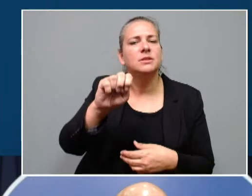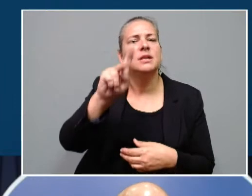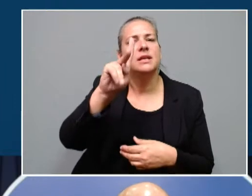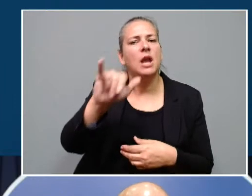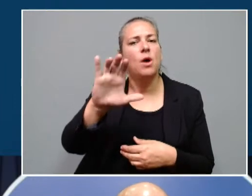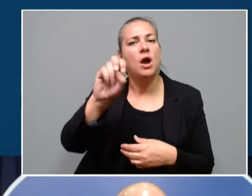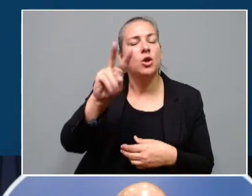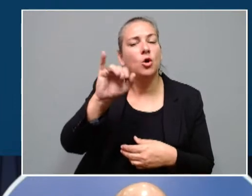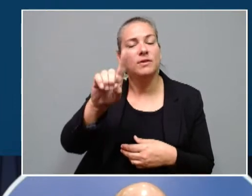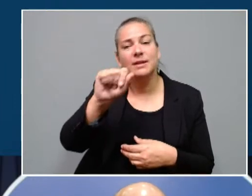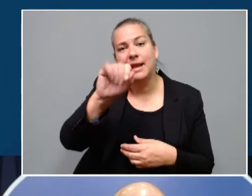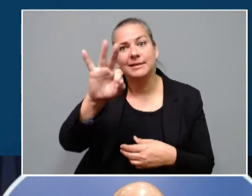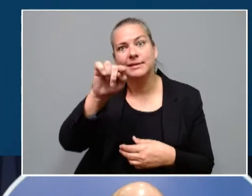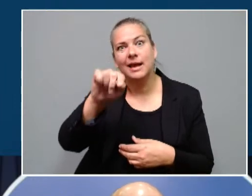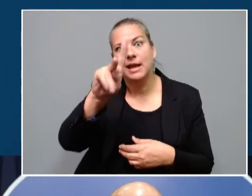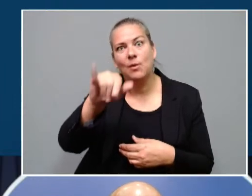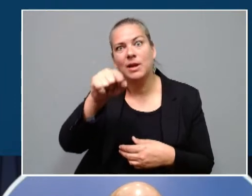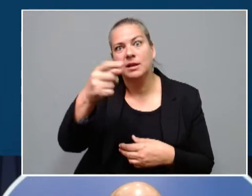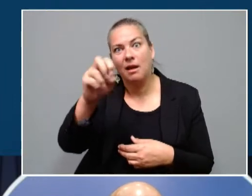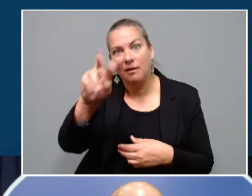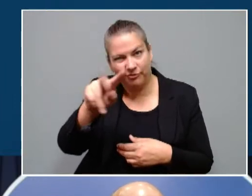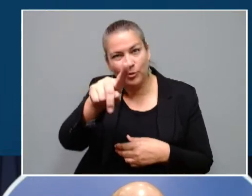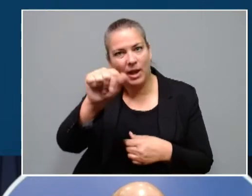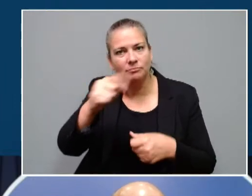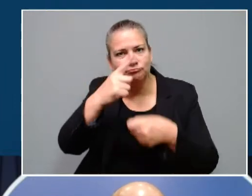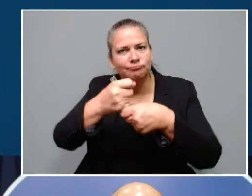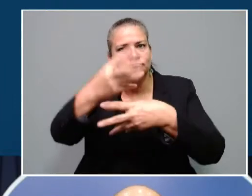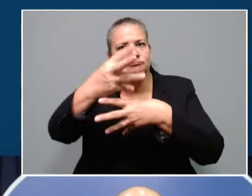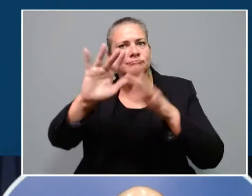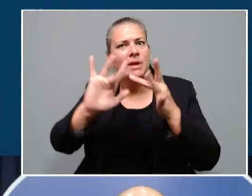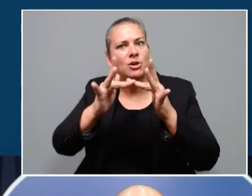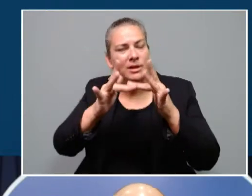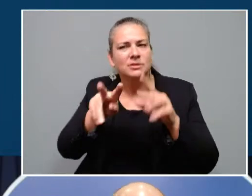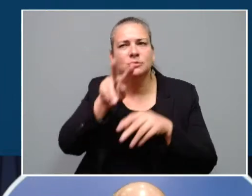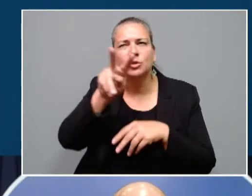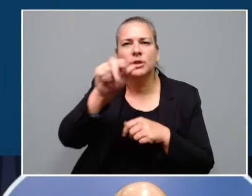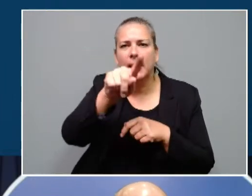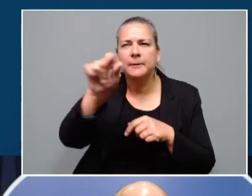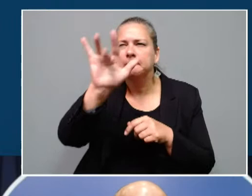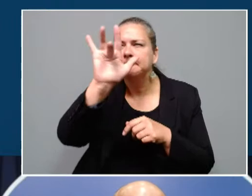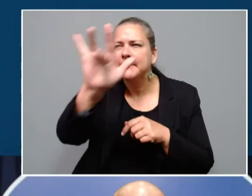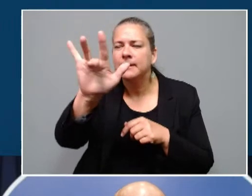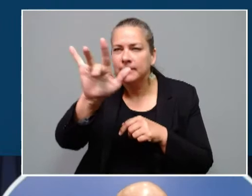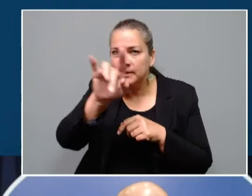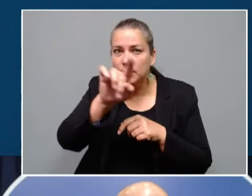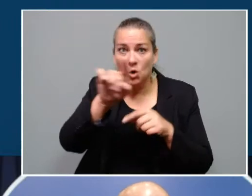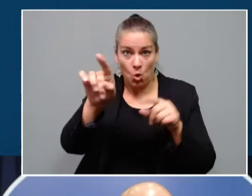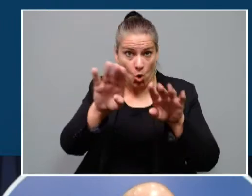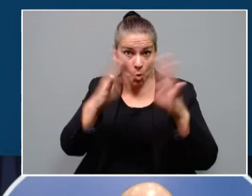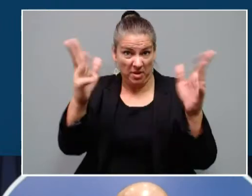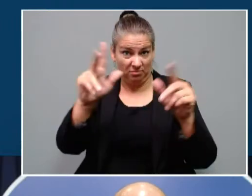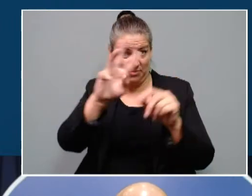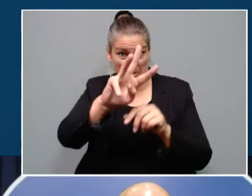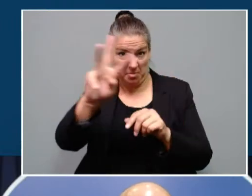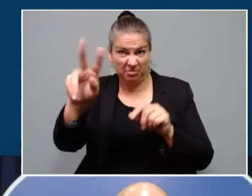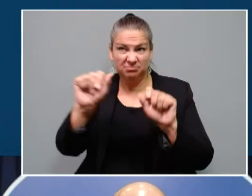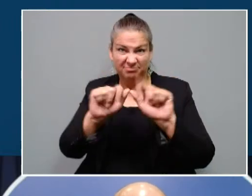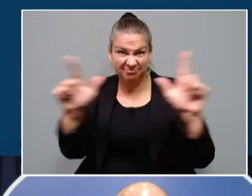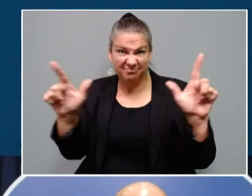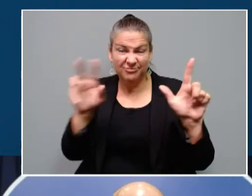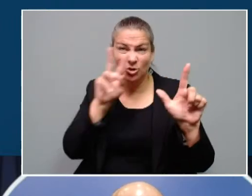kycovid19.ky.gov, and there's a link to the CDC's vaccine finder. If you go there, you can actually put in your zip code and it'll tell